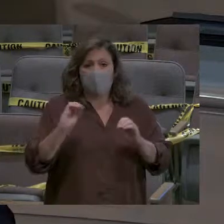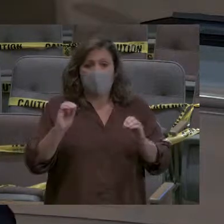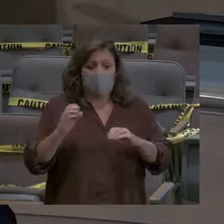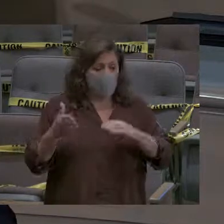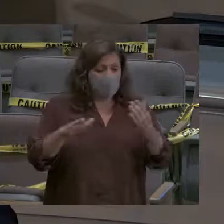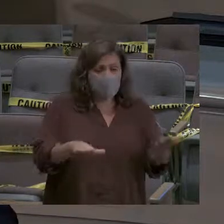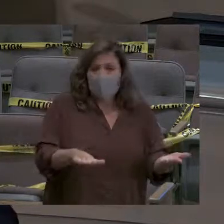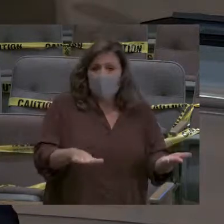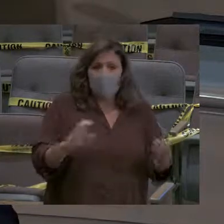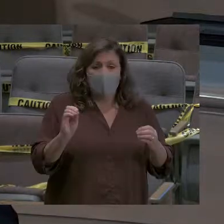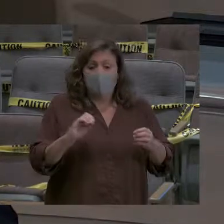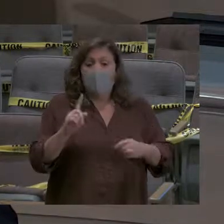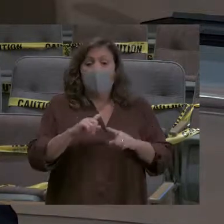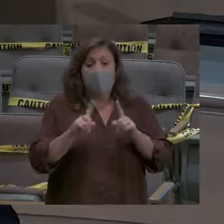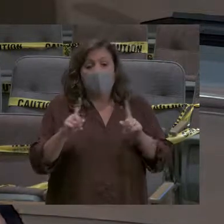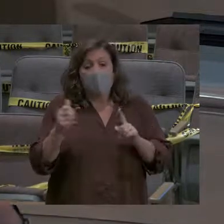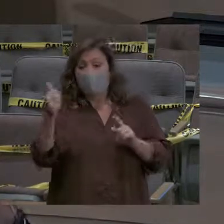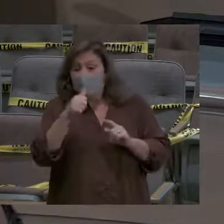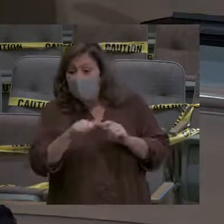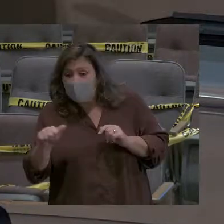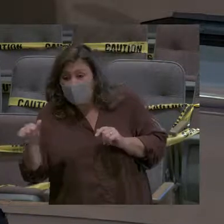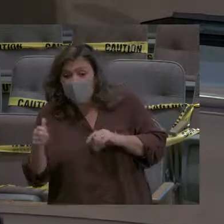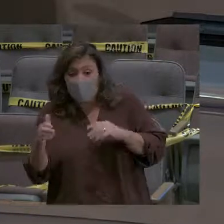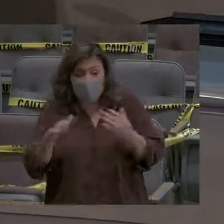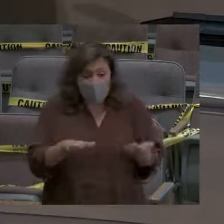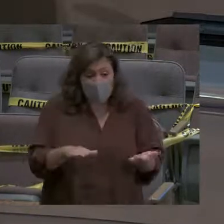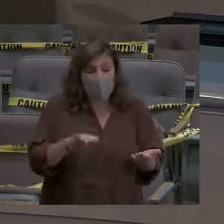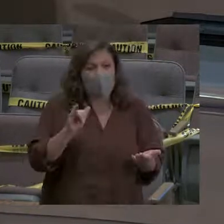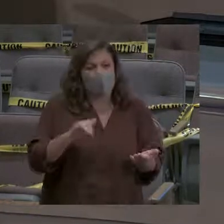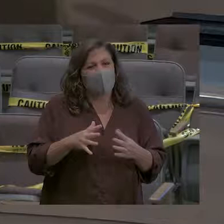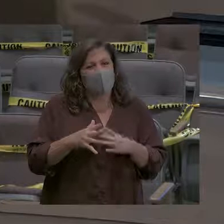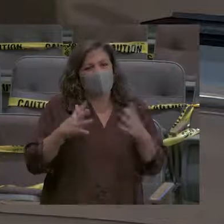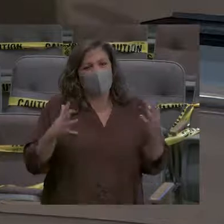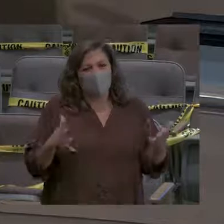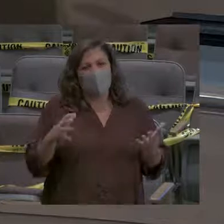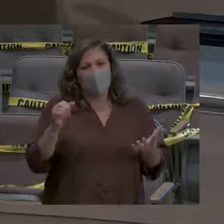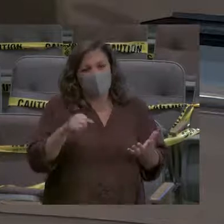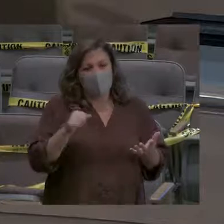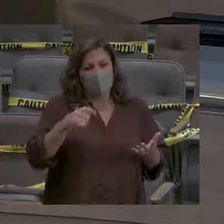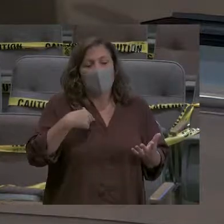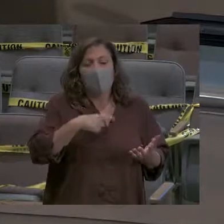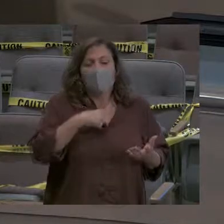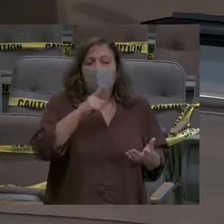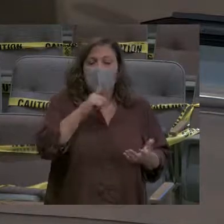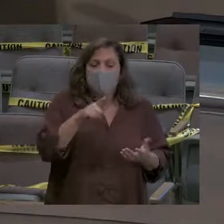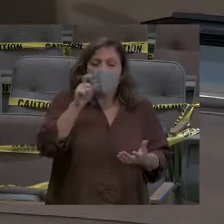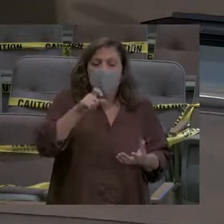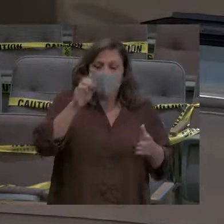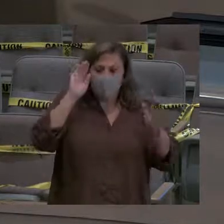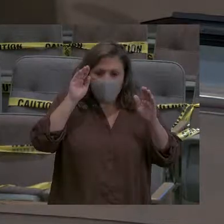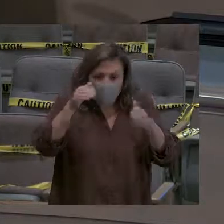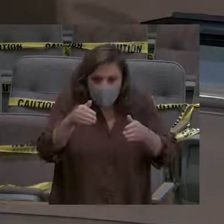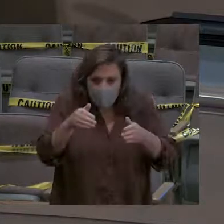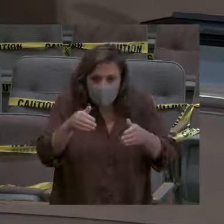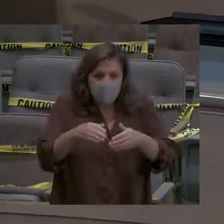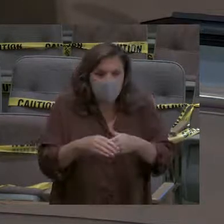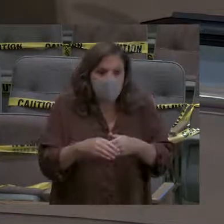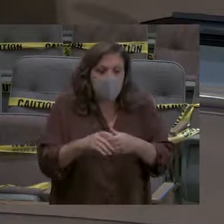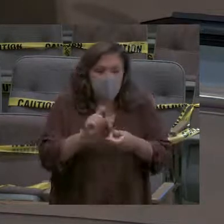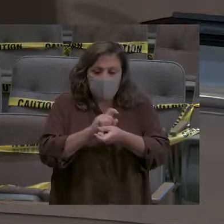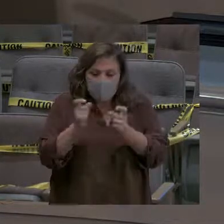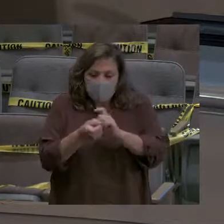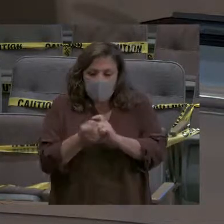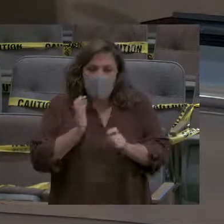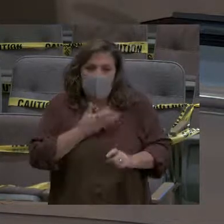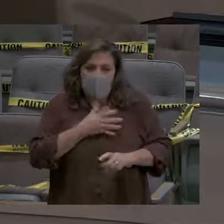any fatality is too much. And we really have got to focus our minds on changing